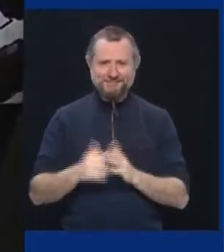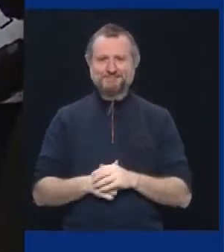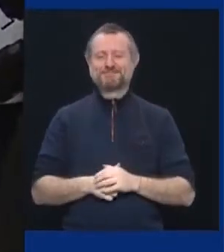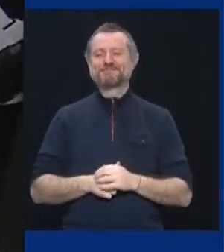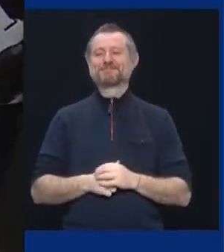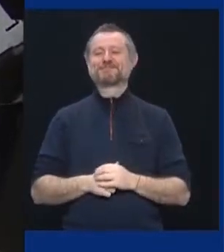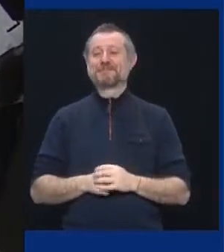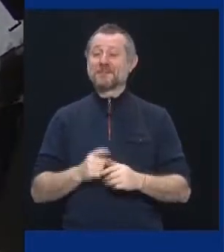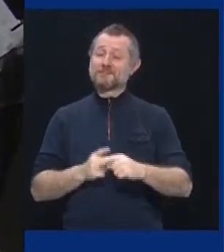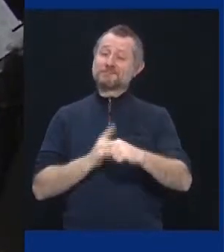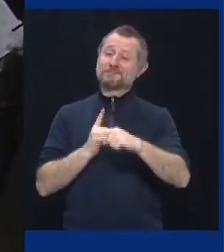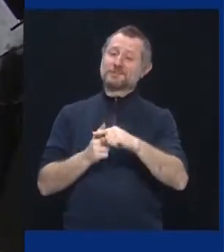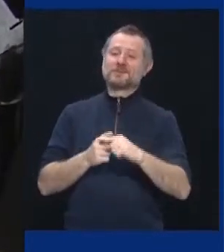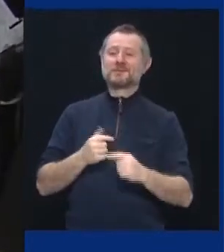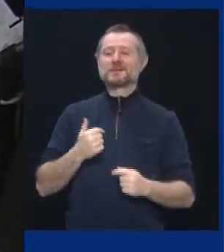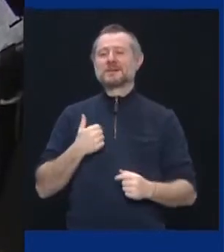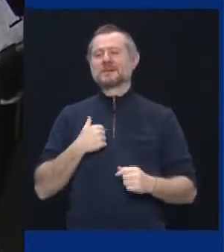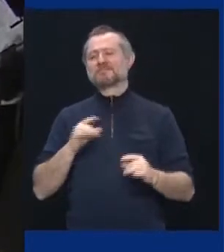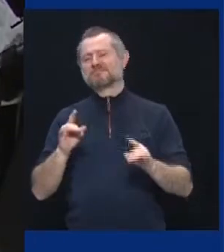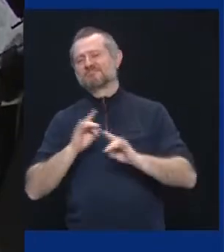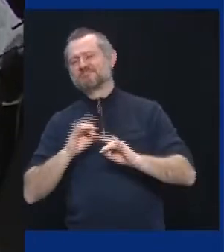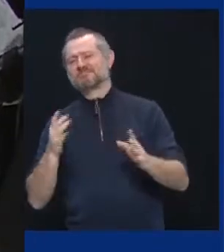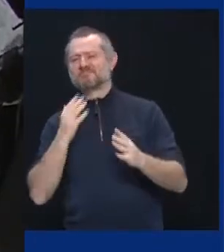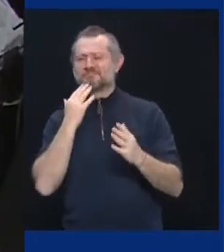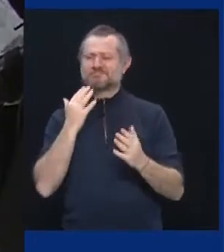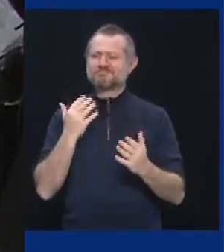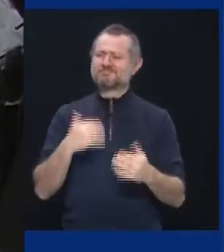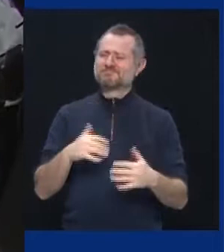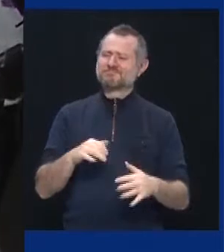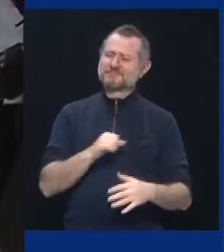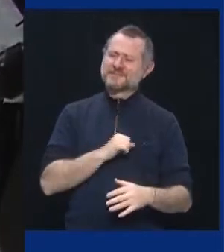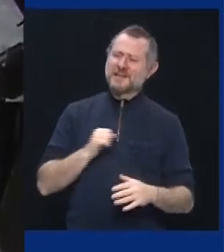We have our great assembly member, Inez Dickens.